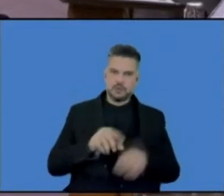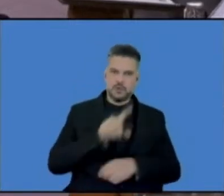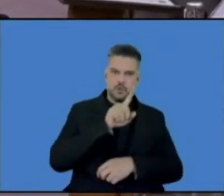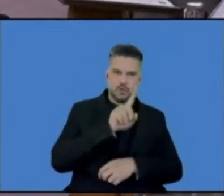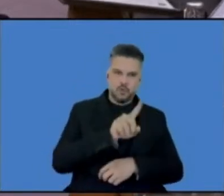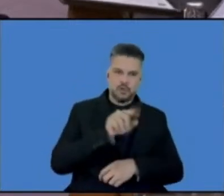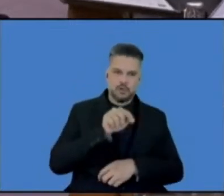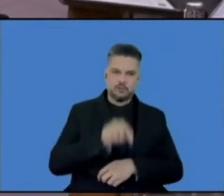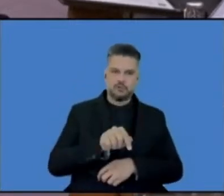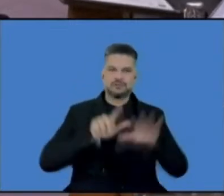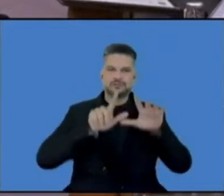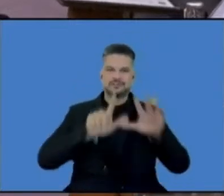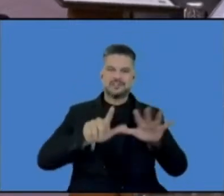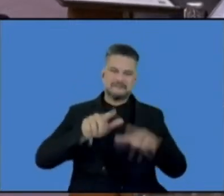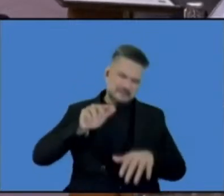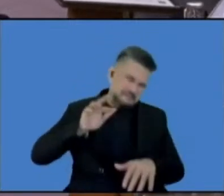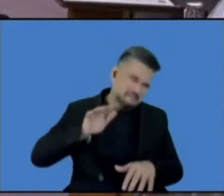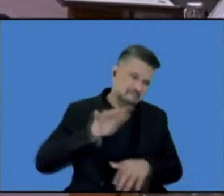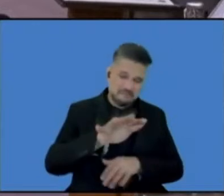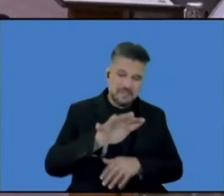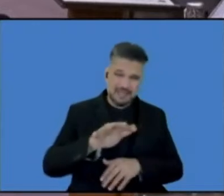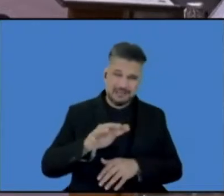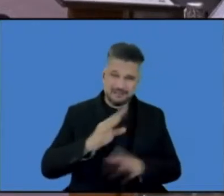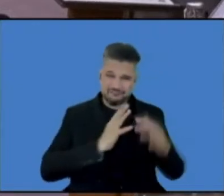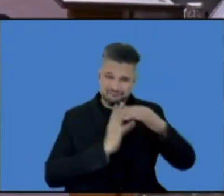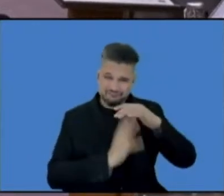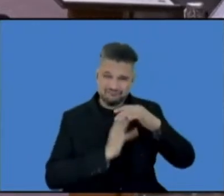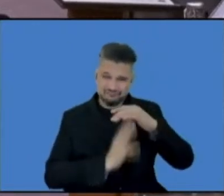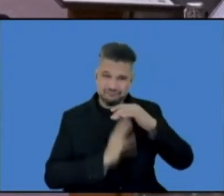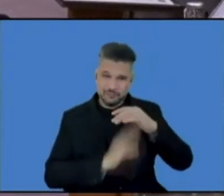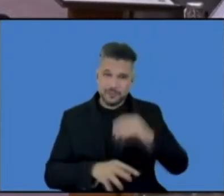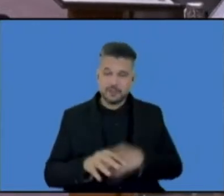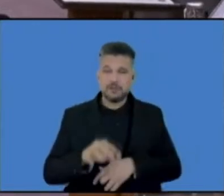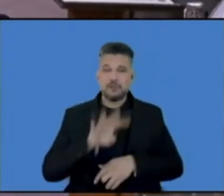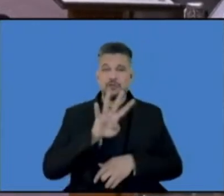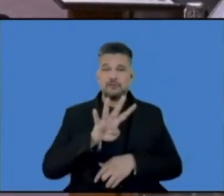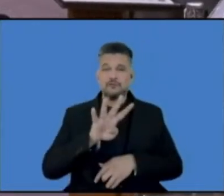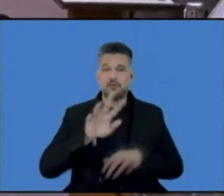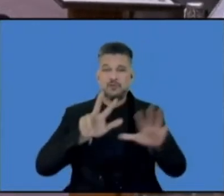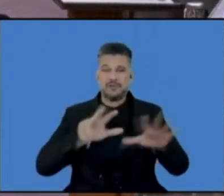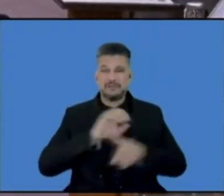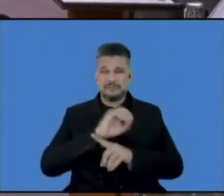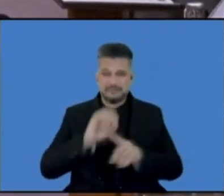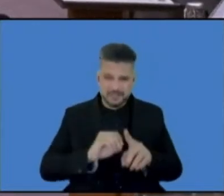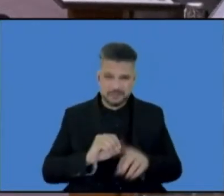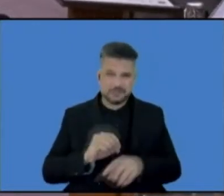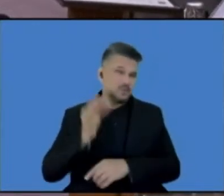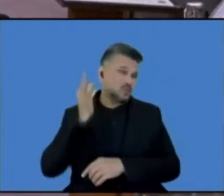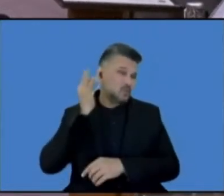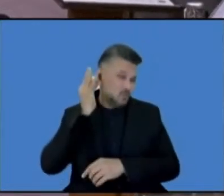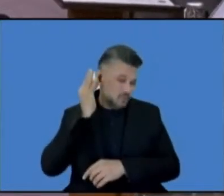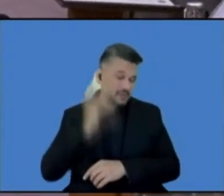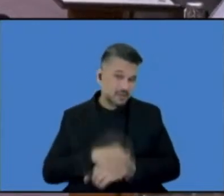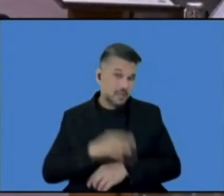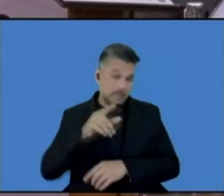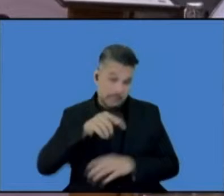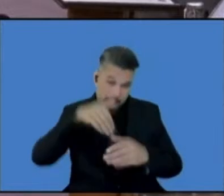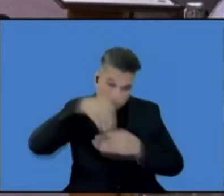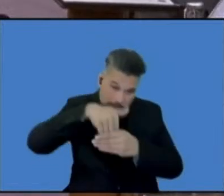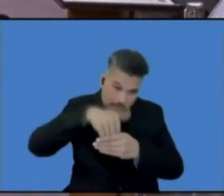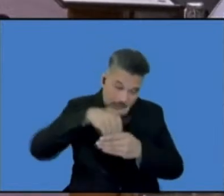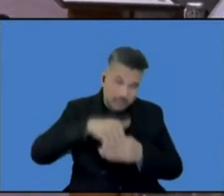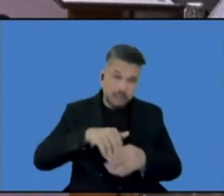region, 48% are women. And 30% of those women, they don't have access to